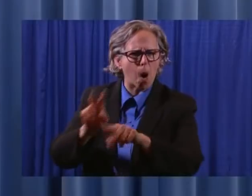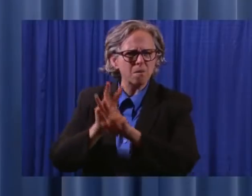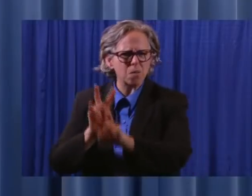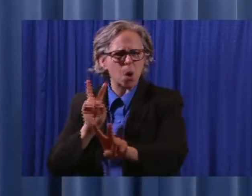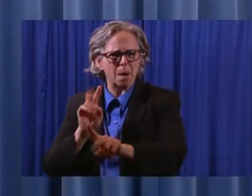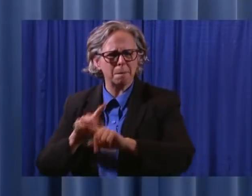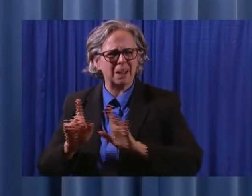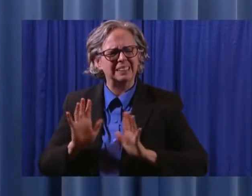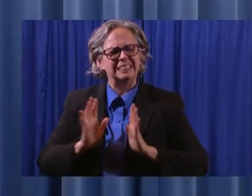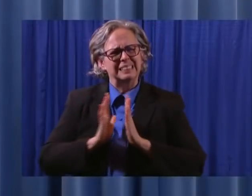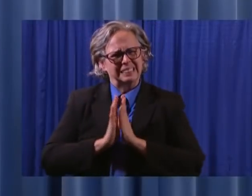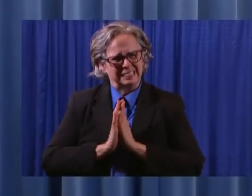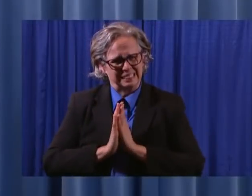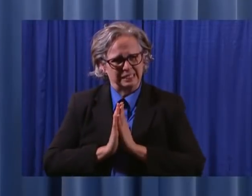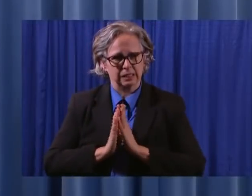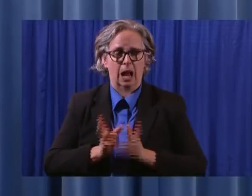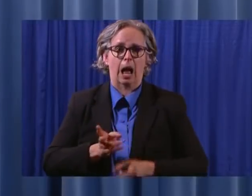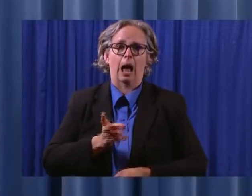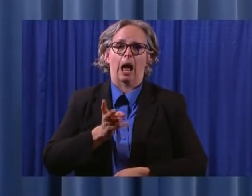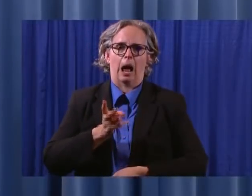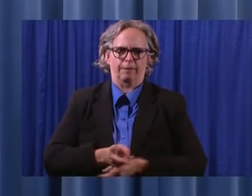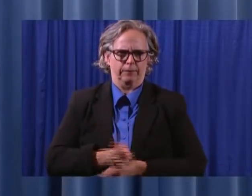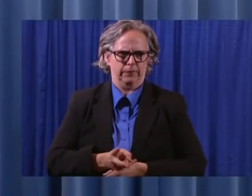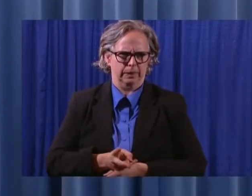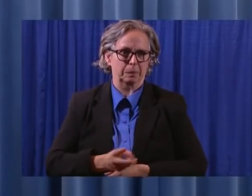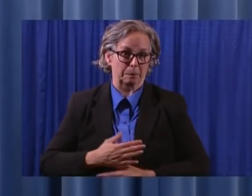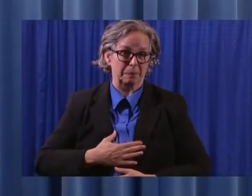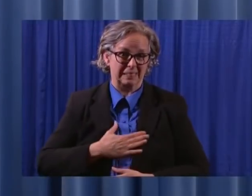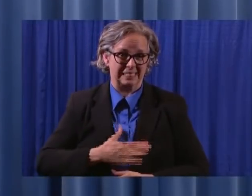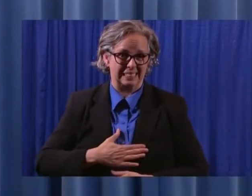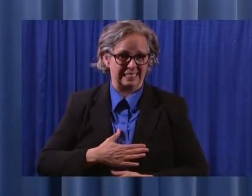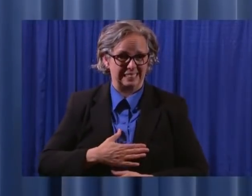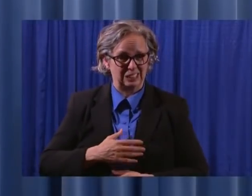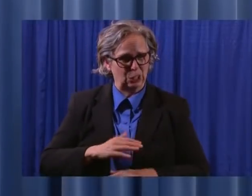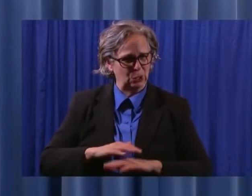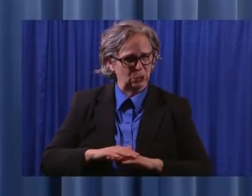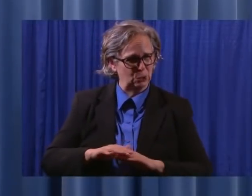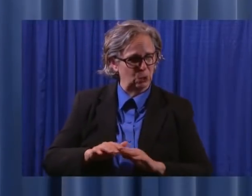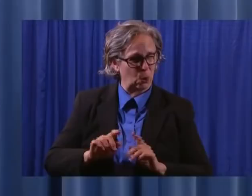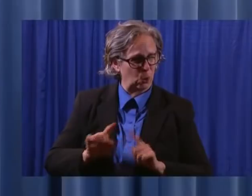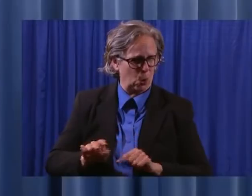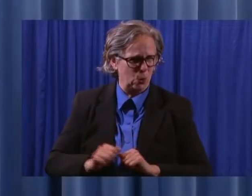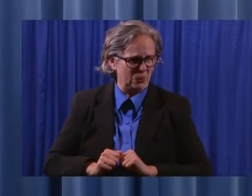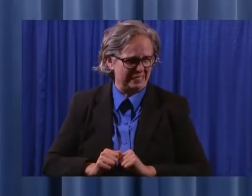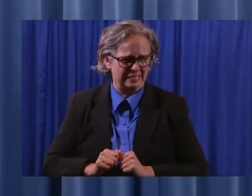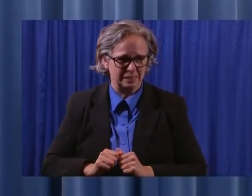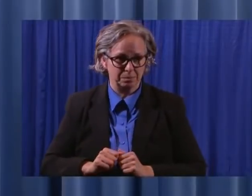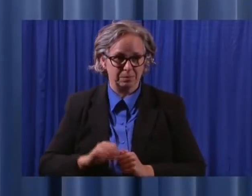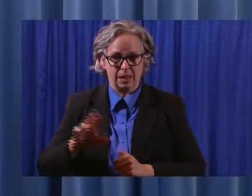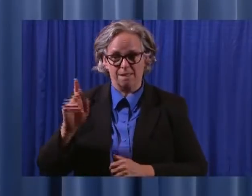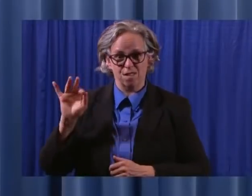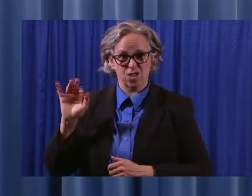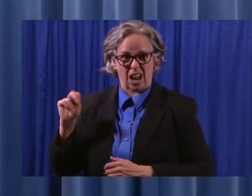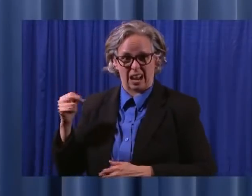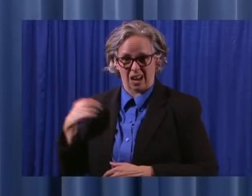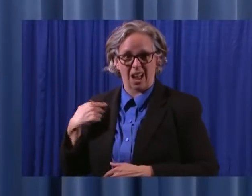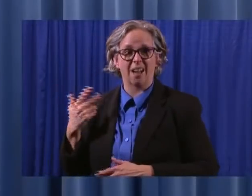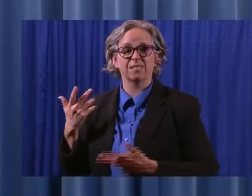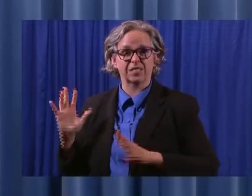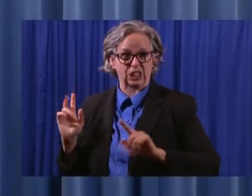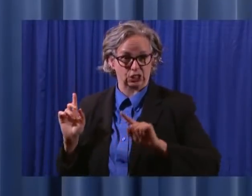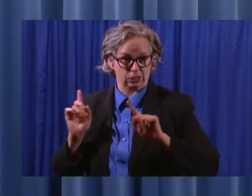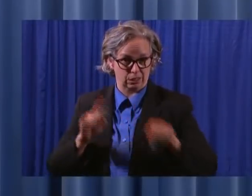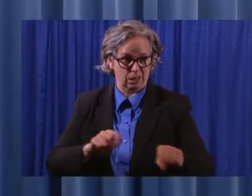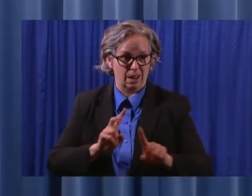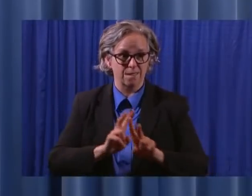request that you not do that. Fran and I were at a funeral a few weeks ago, the widow of our former chief of police